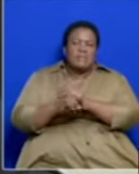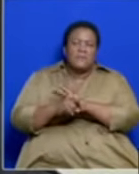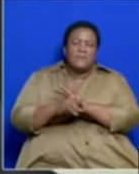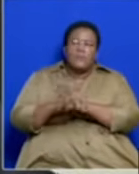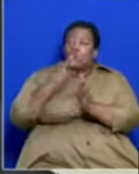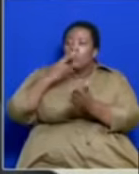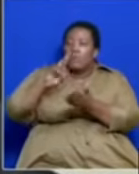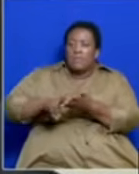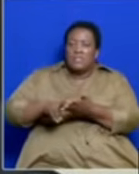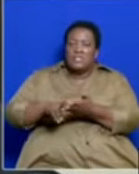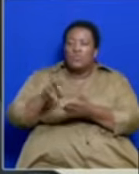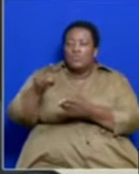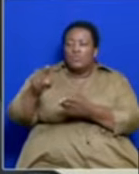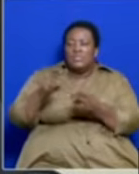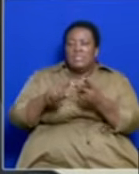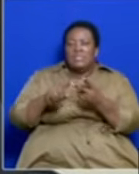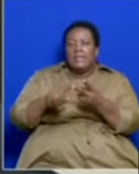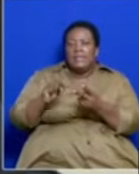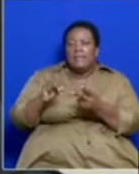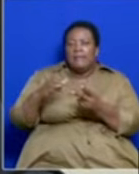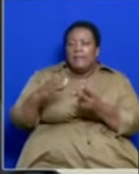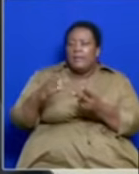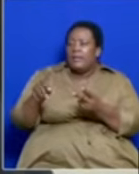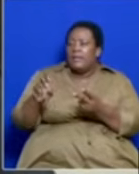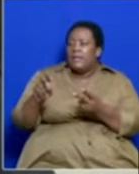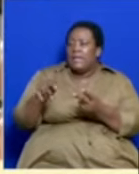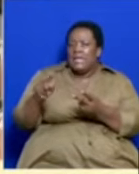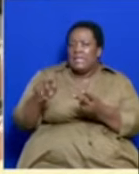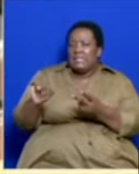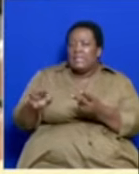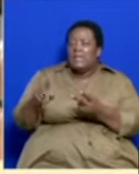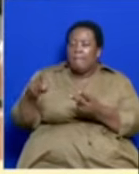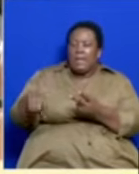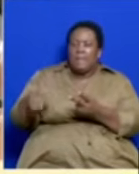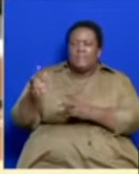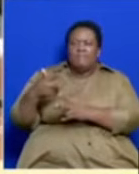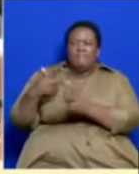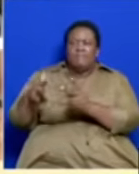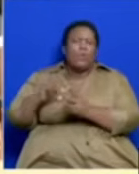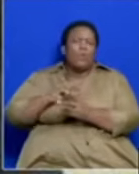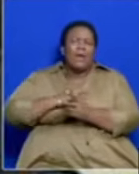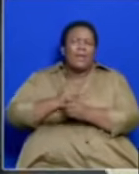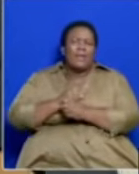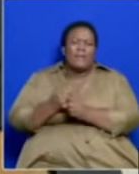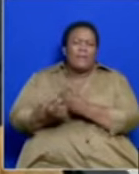Mackenzie be disciplined. Why has that not happened? And why can that not happen?